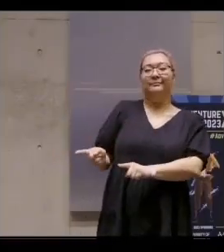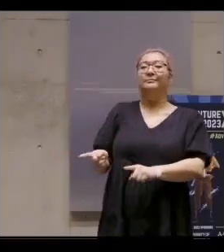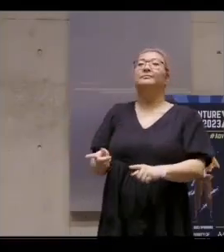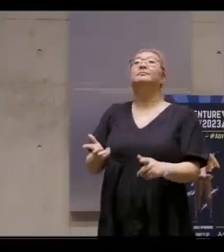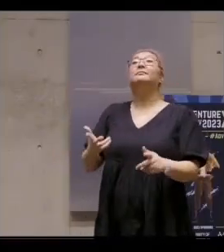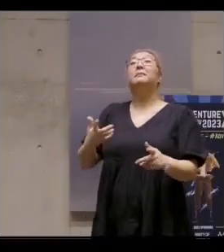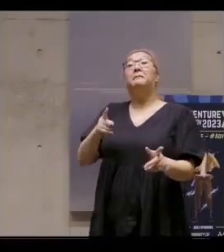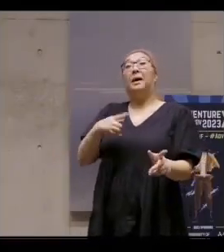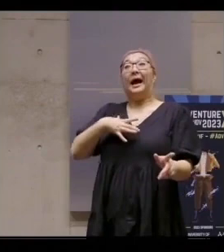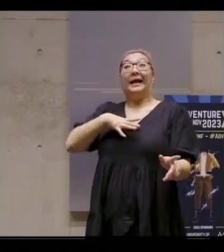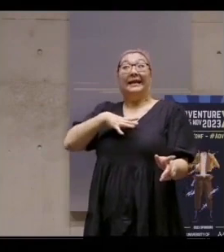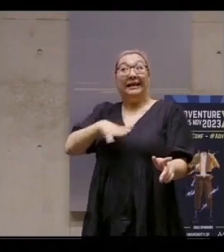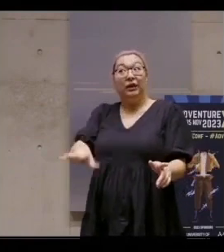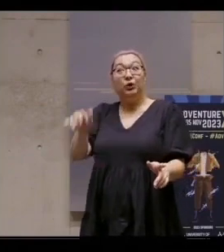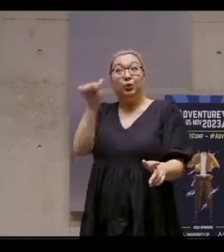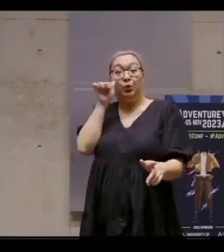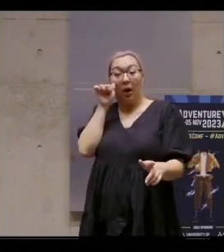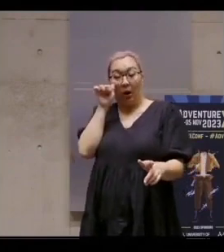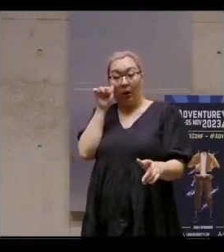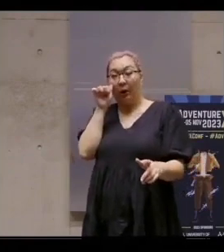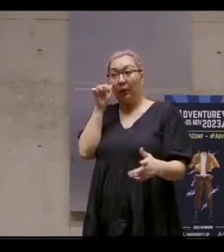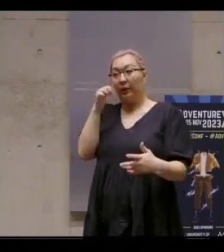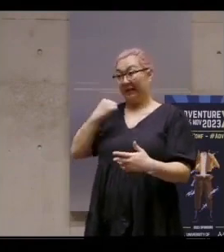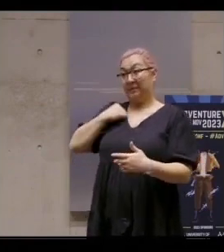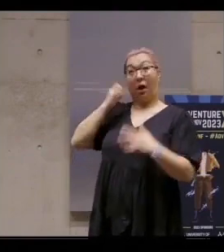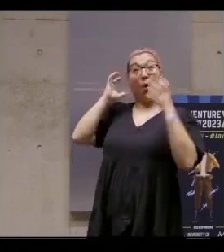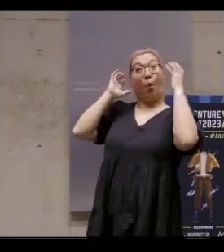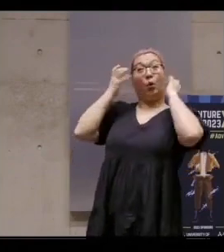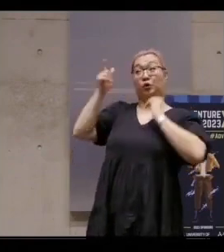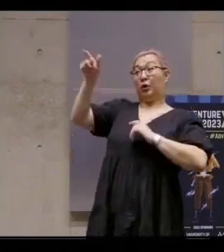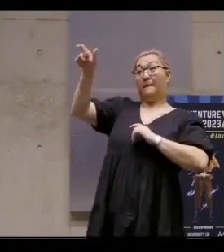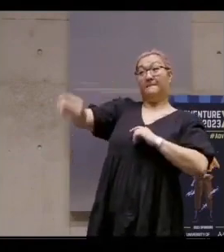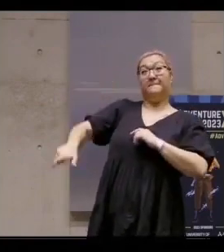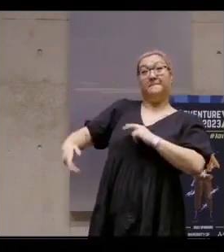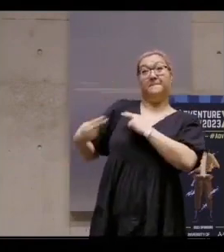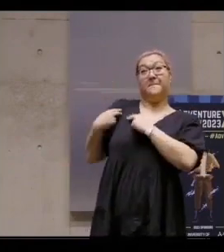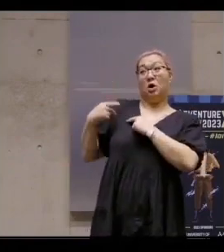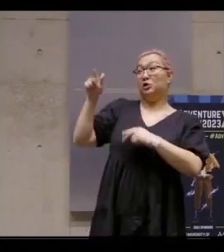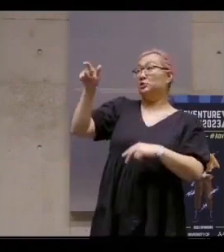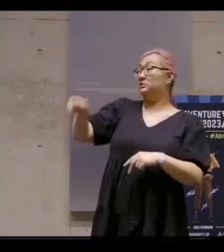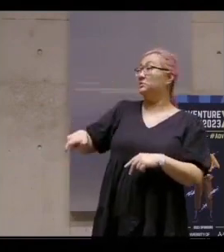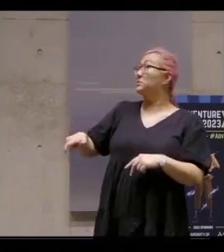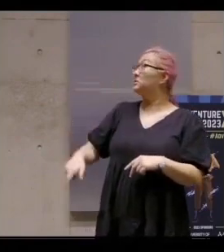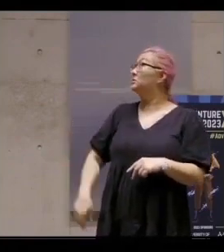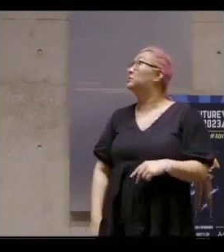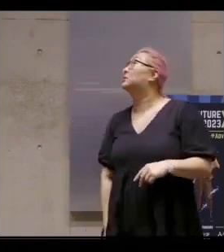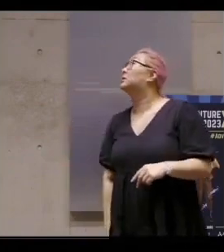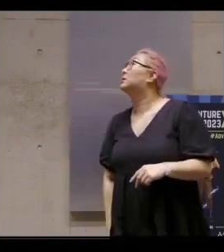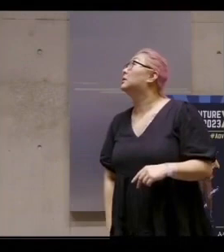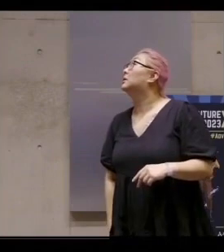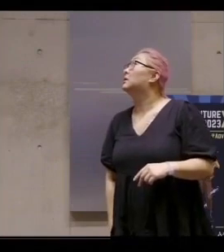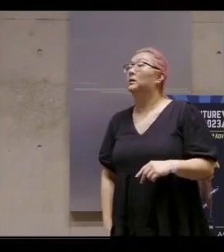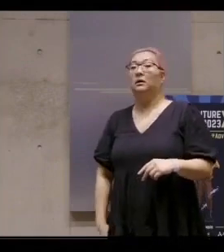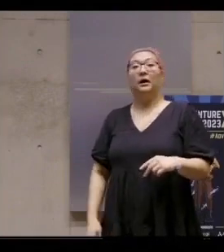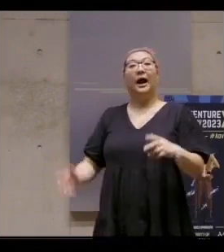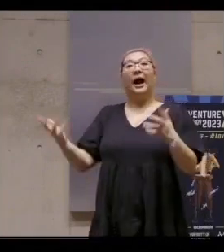know is how my audio person or people need files to be named so that they work with our engine.